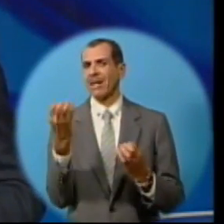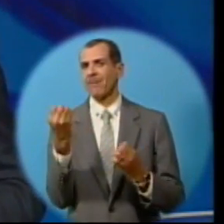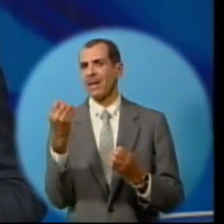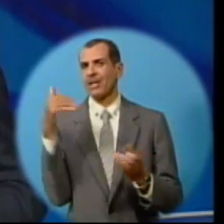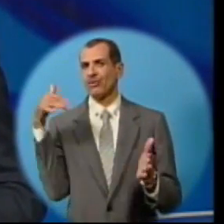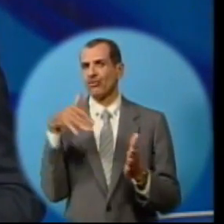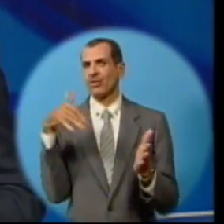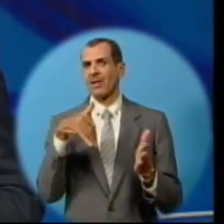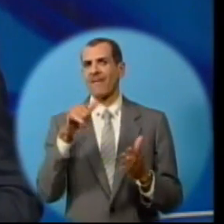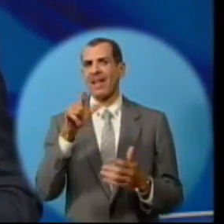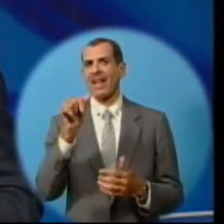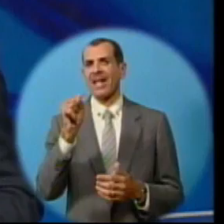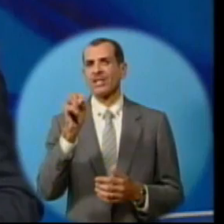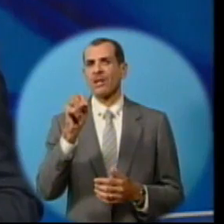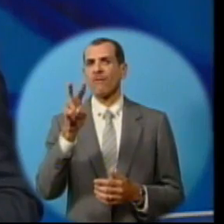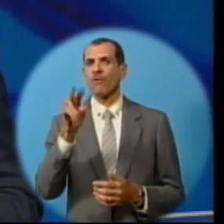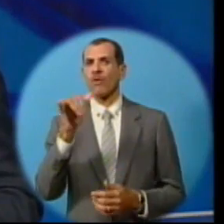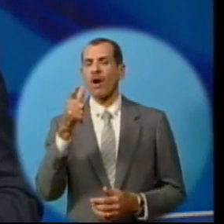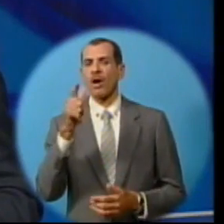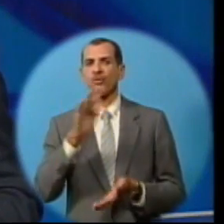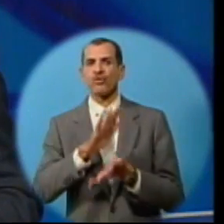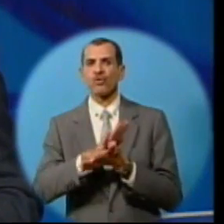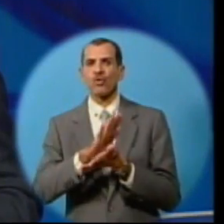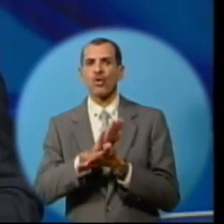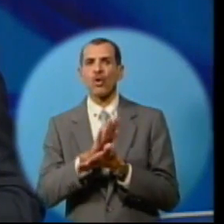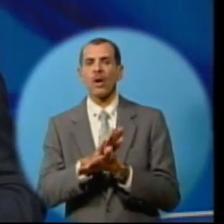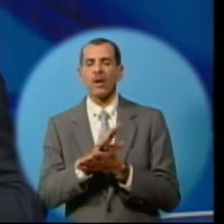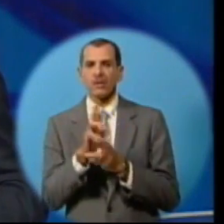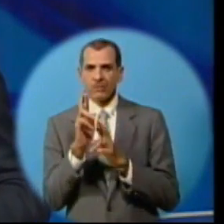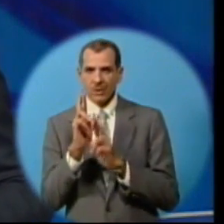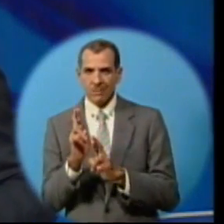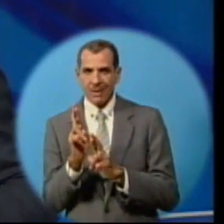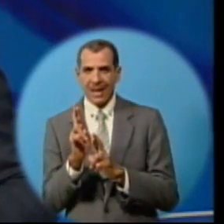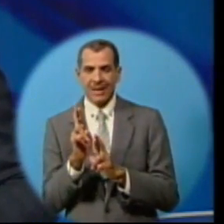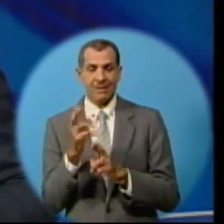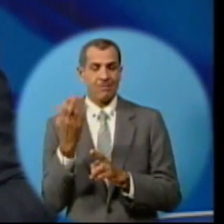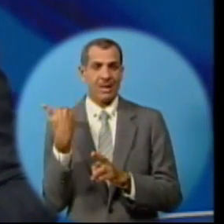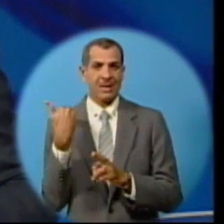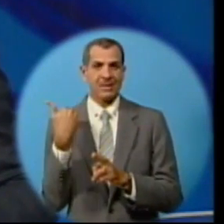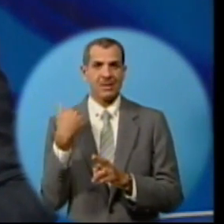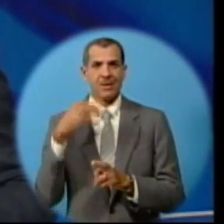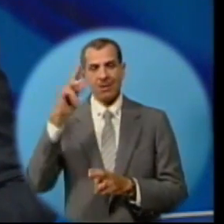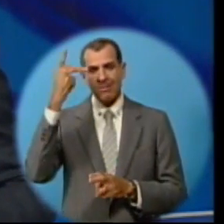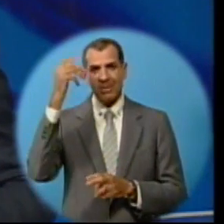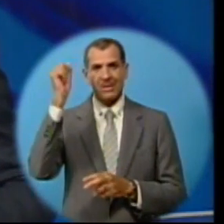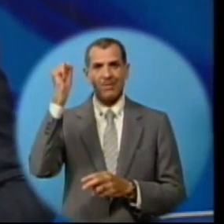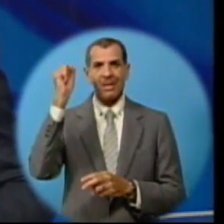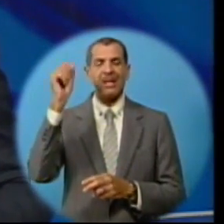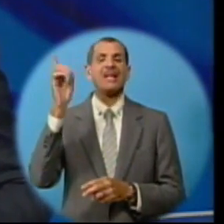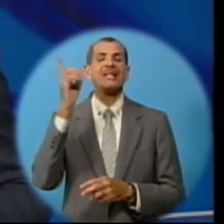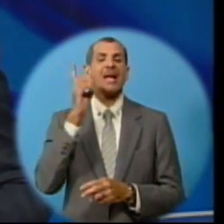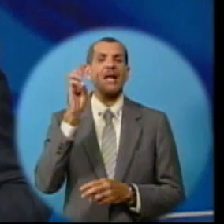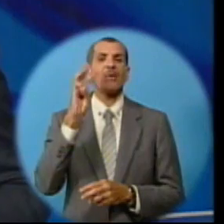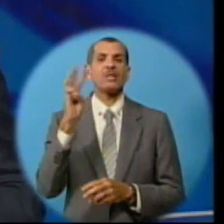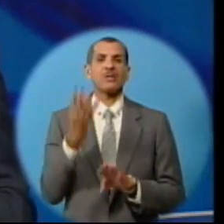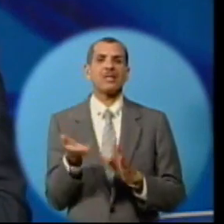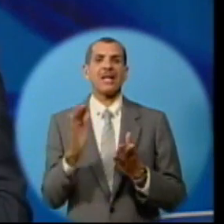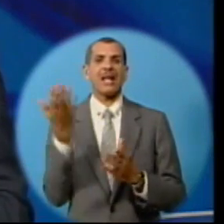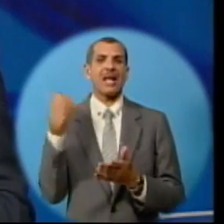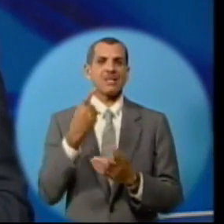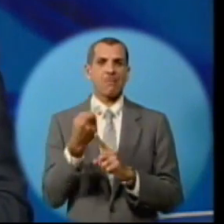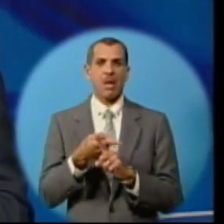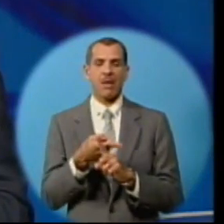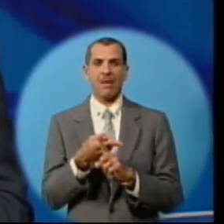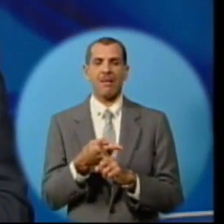Les Tuvon Secondary School have paid their last respects to late principal Diana Wilson, who died last month. Dale